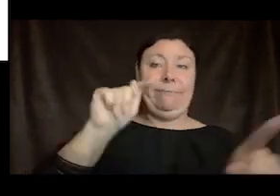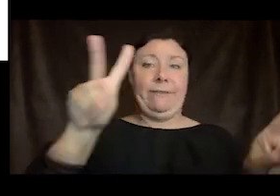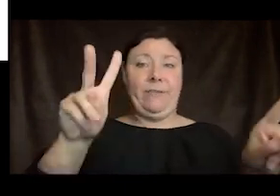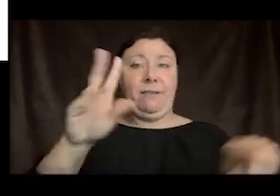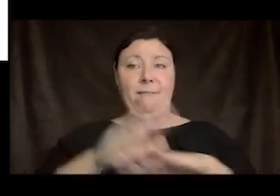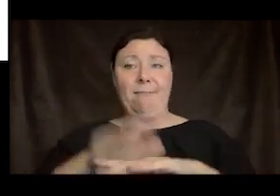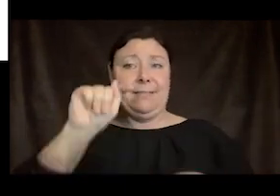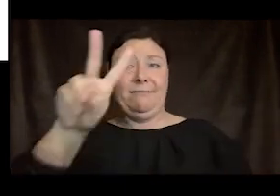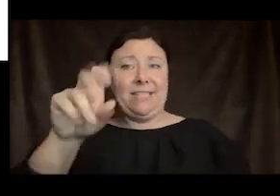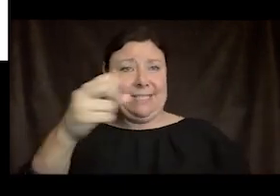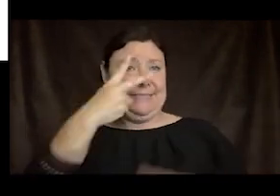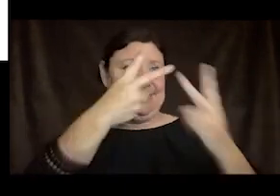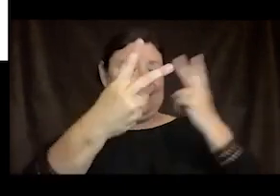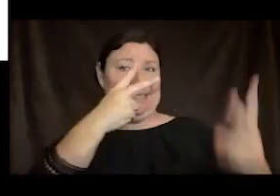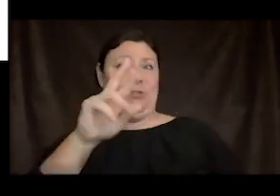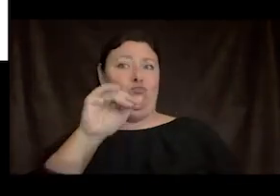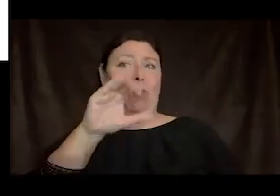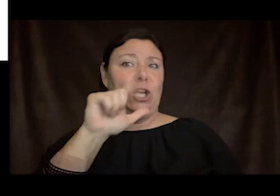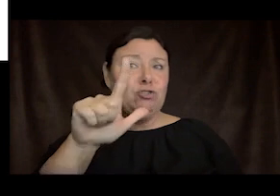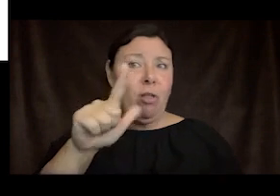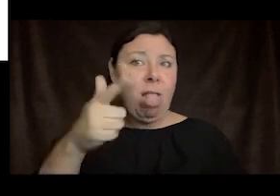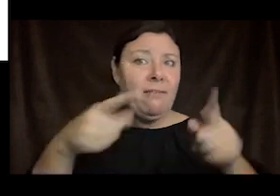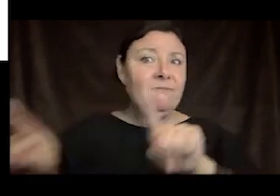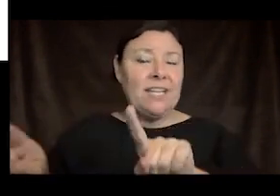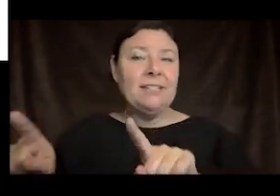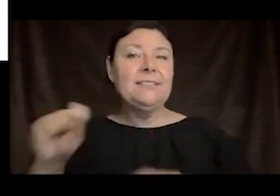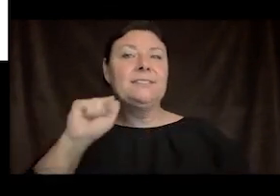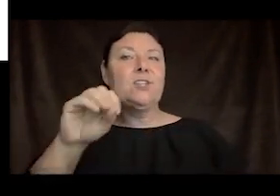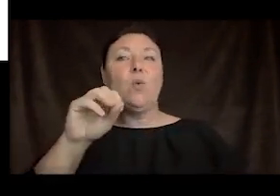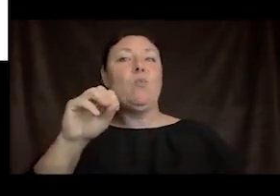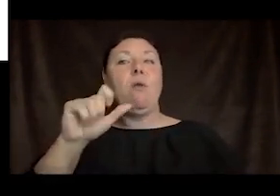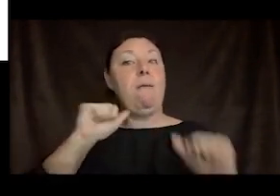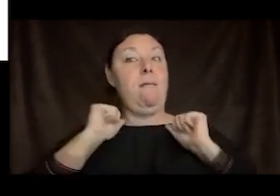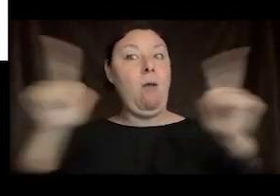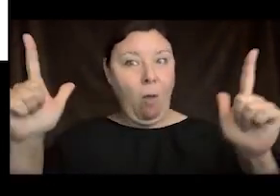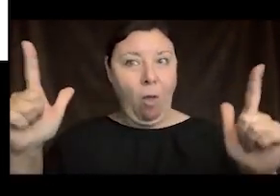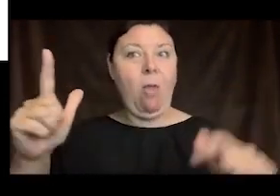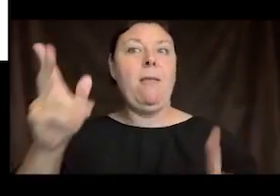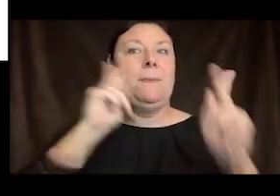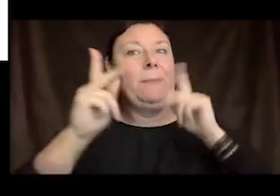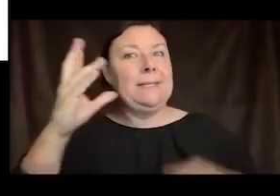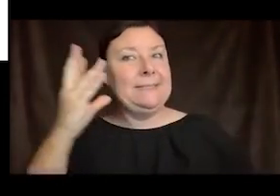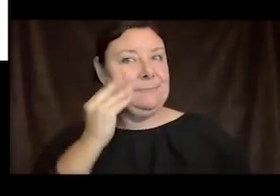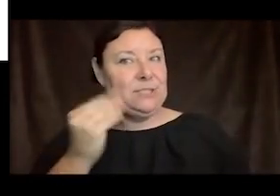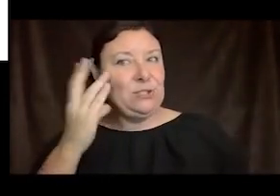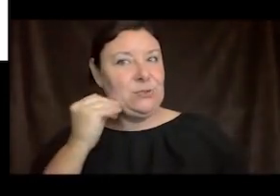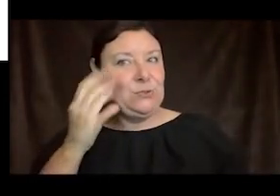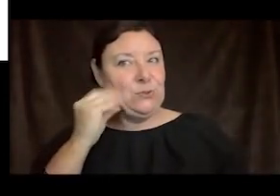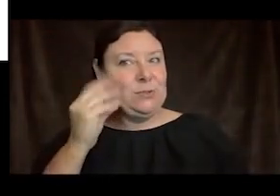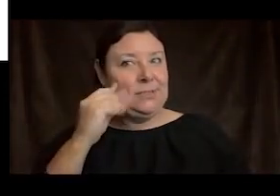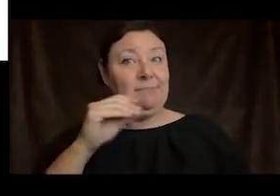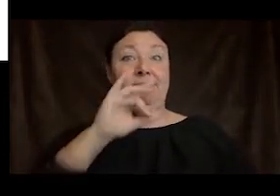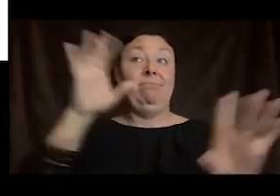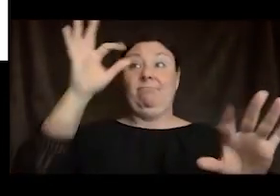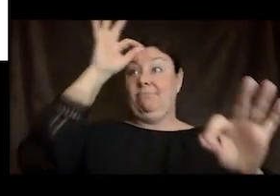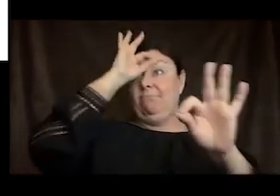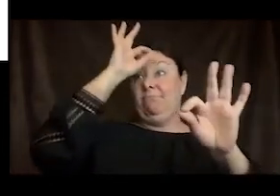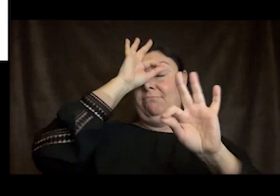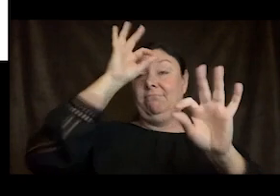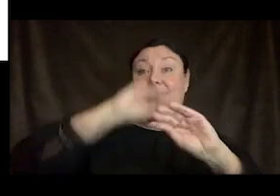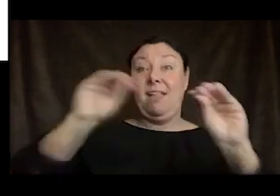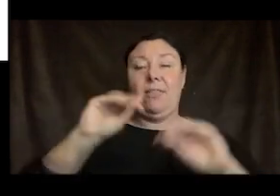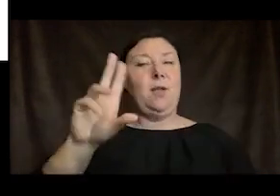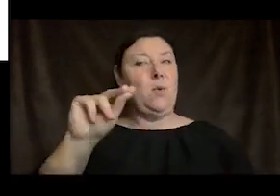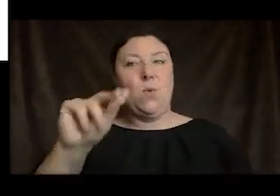living rooms. So no one is being untouched by the things that we're seeing. The uprisings all across